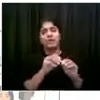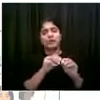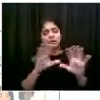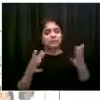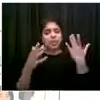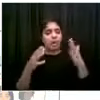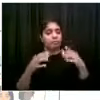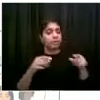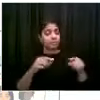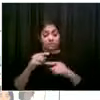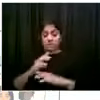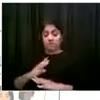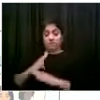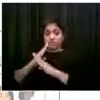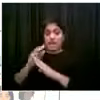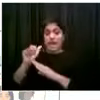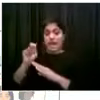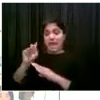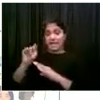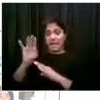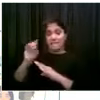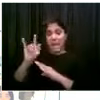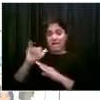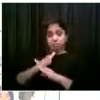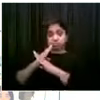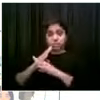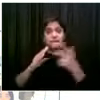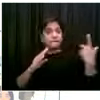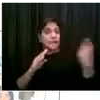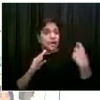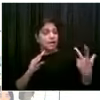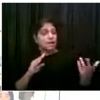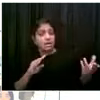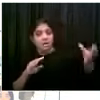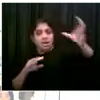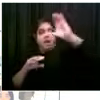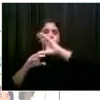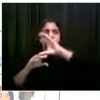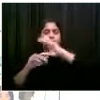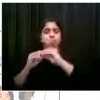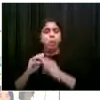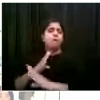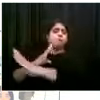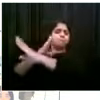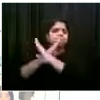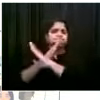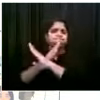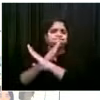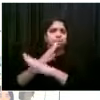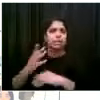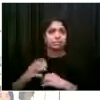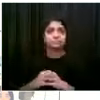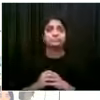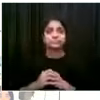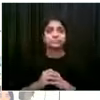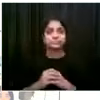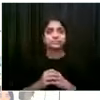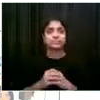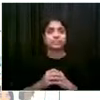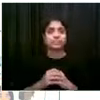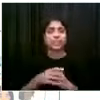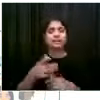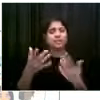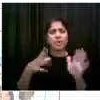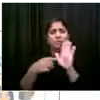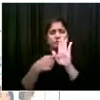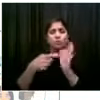have good evidence, both from a national study as well as a study here in New York City that shows that the risk of reinfection